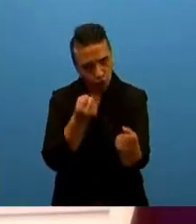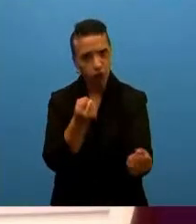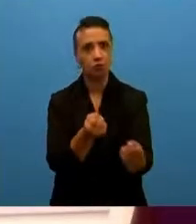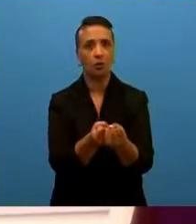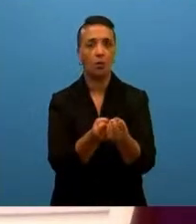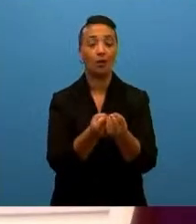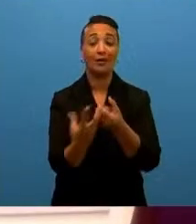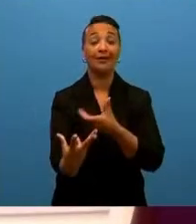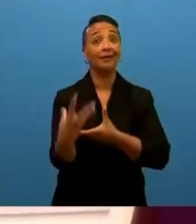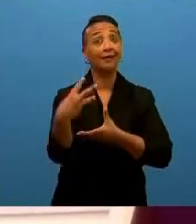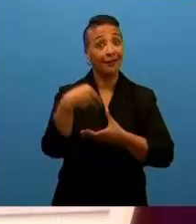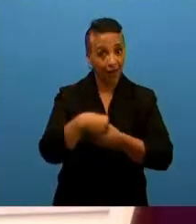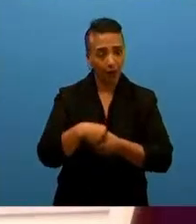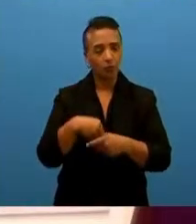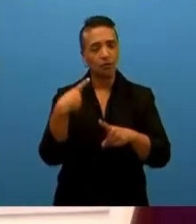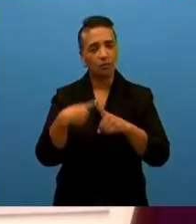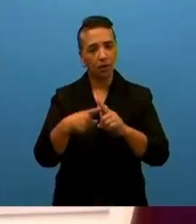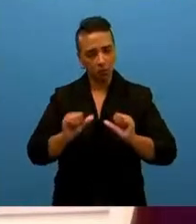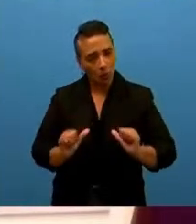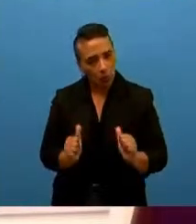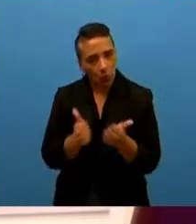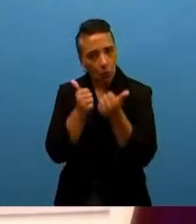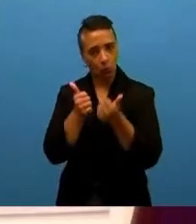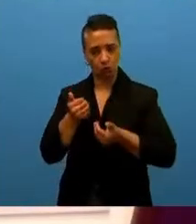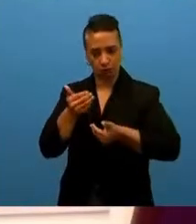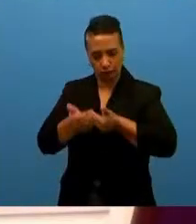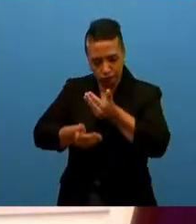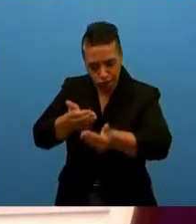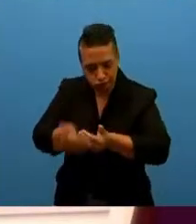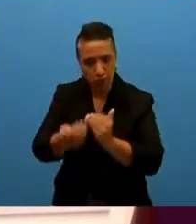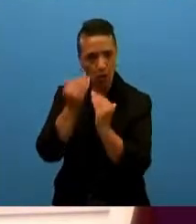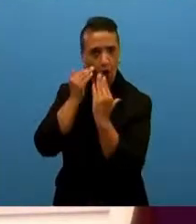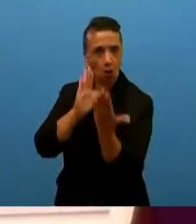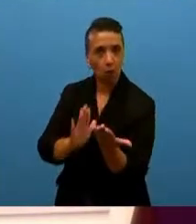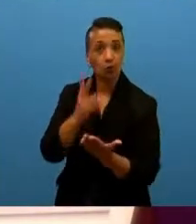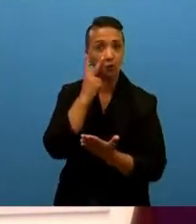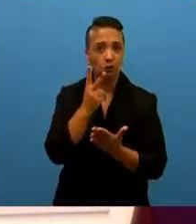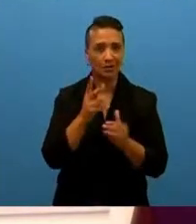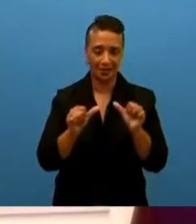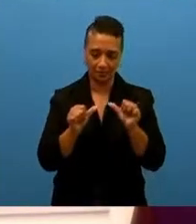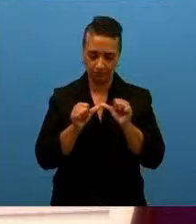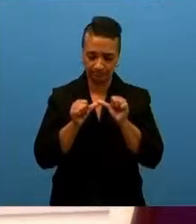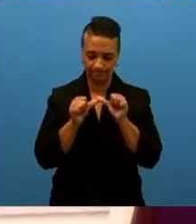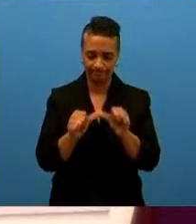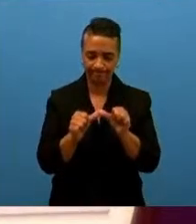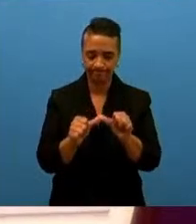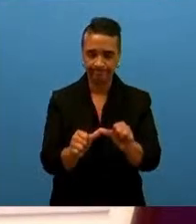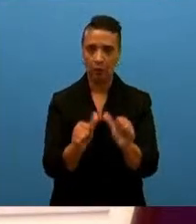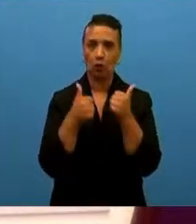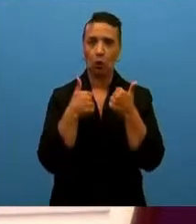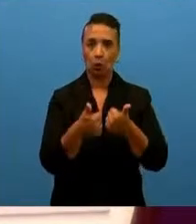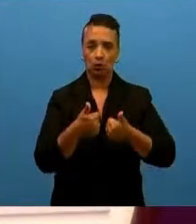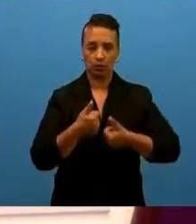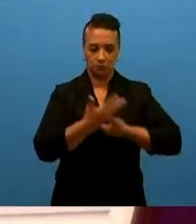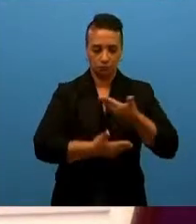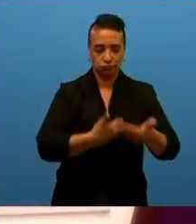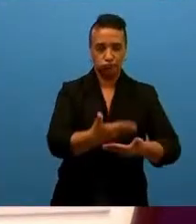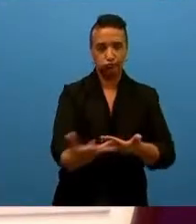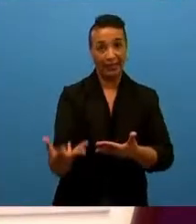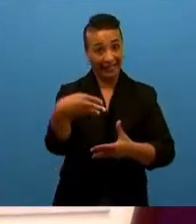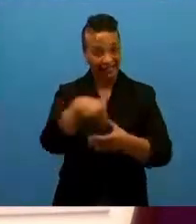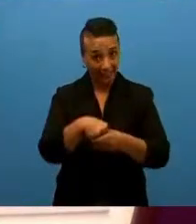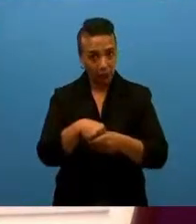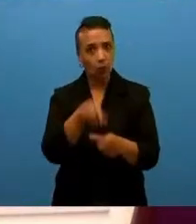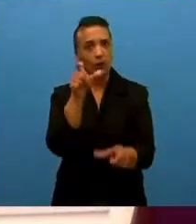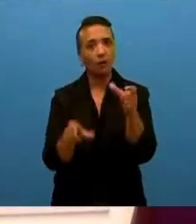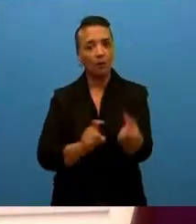and pragmatic approach aimed at creating lasting modalities that enhance such participation in light